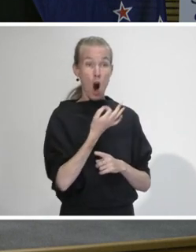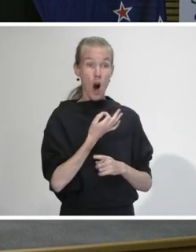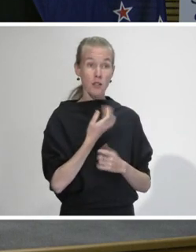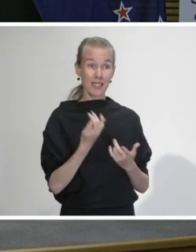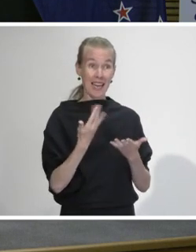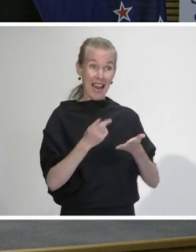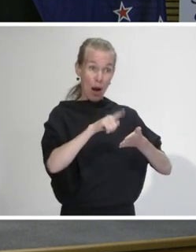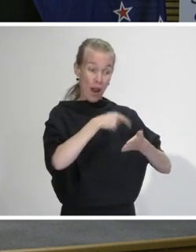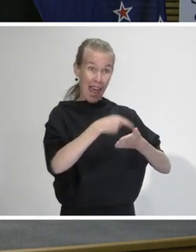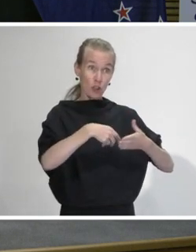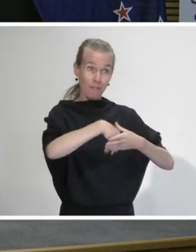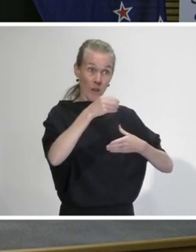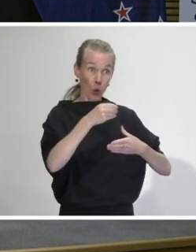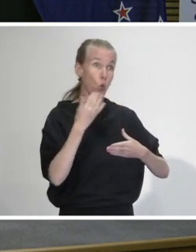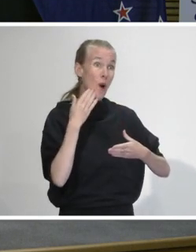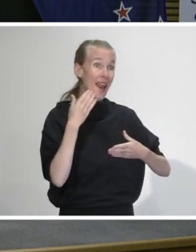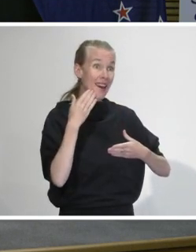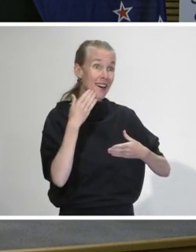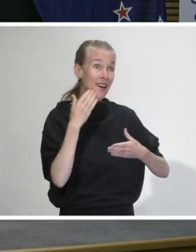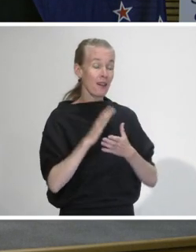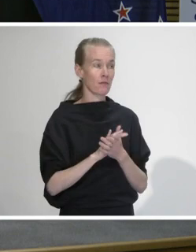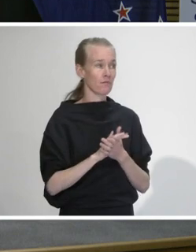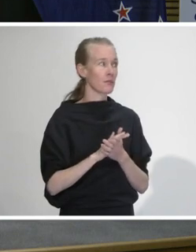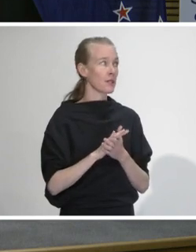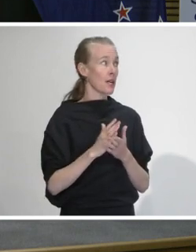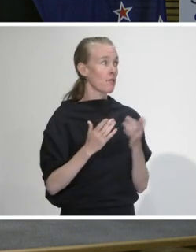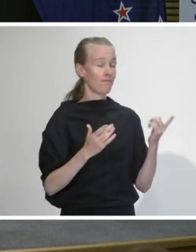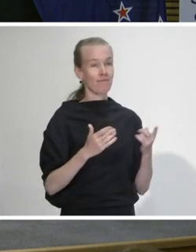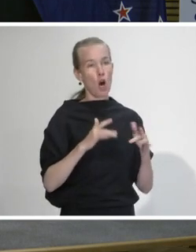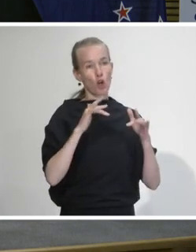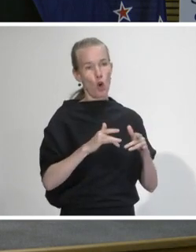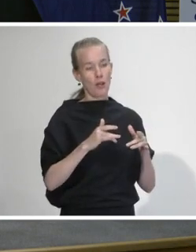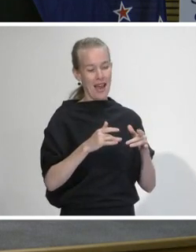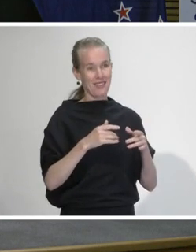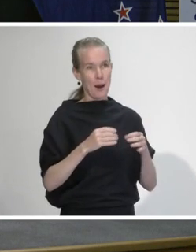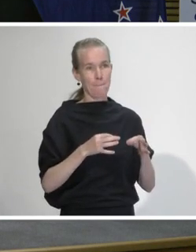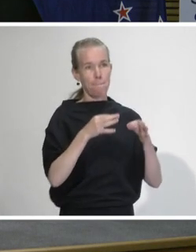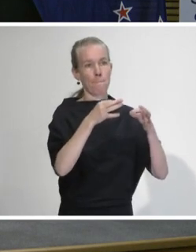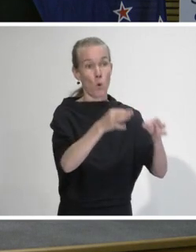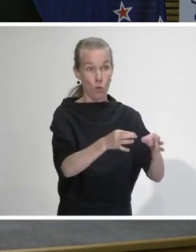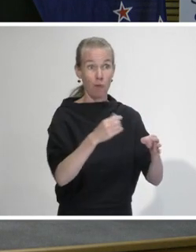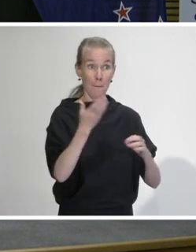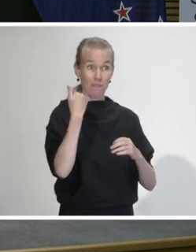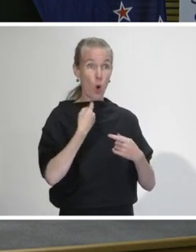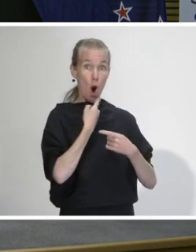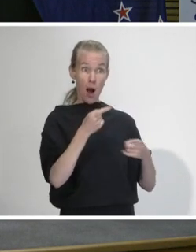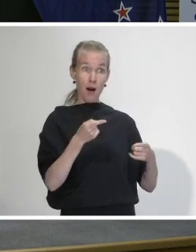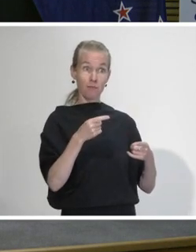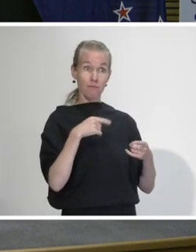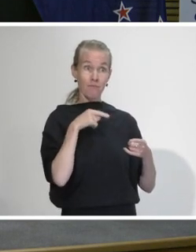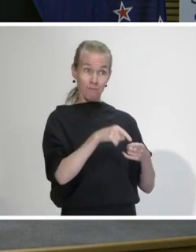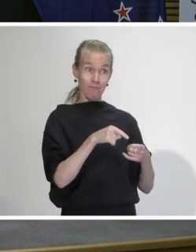we're sticking with the date that we have. Of course, the election period, the period that we consider for instance, for